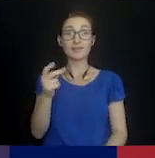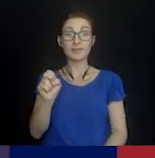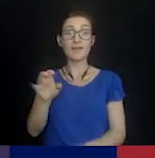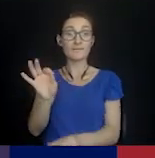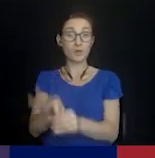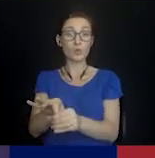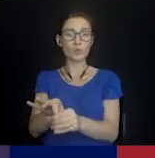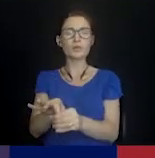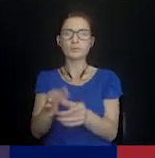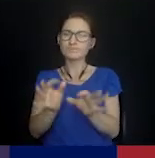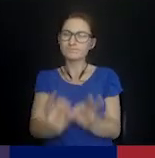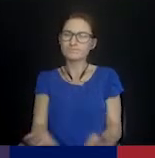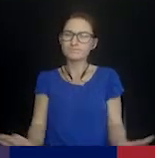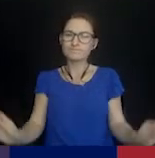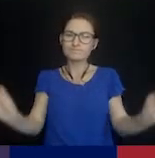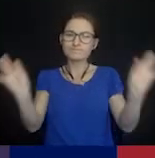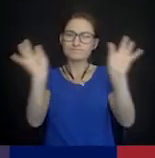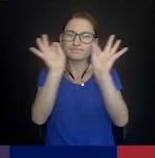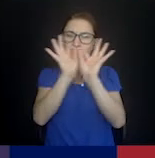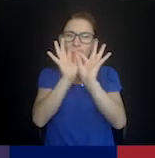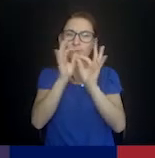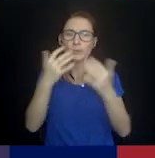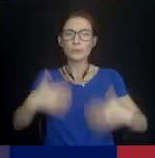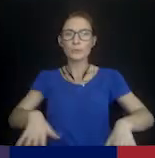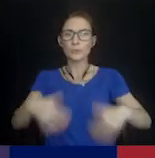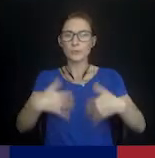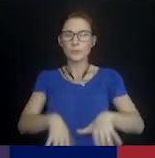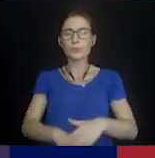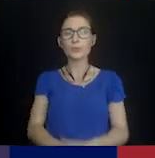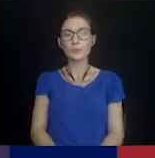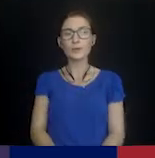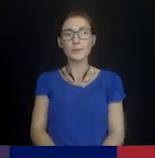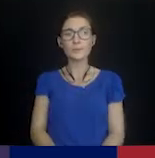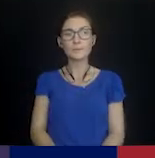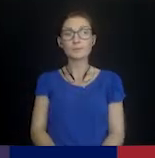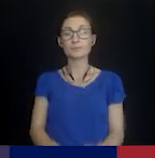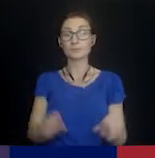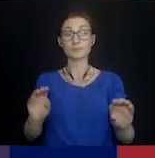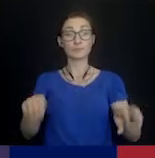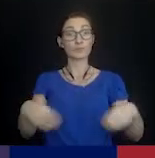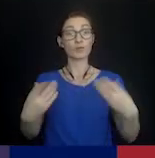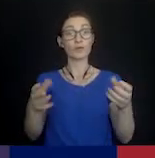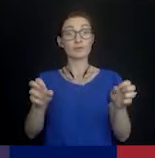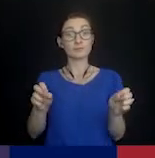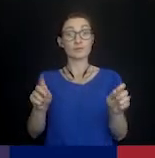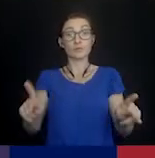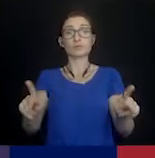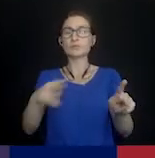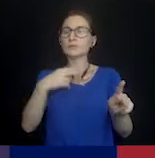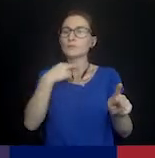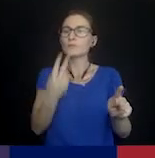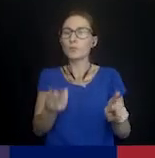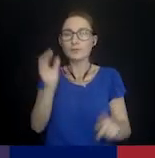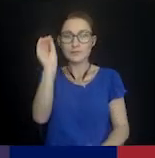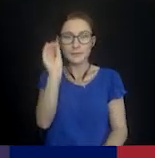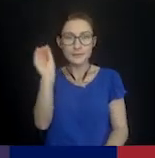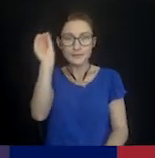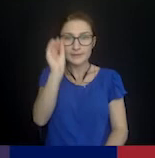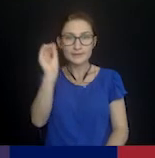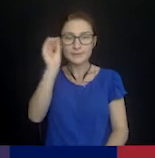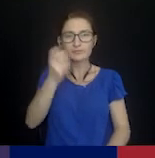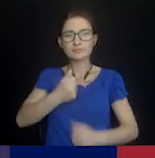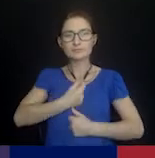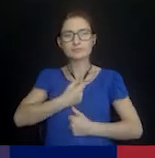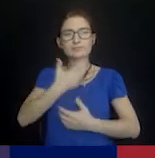means a lot. It truly gives, like I said, gives people the opportunity to voice their opinions and